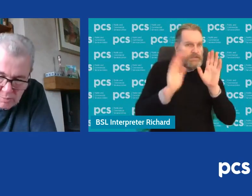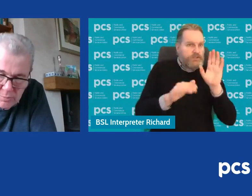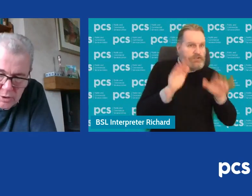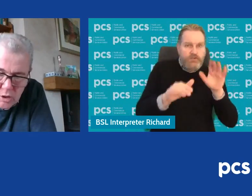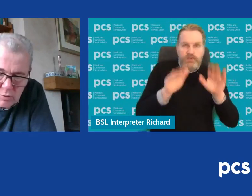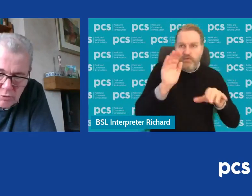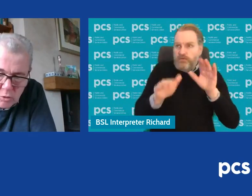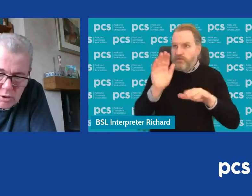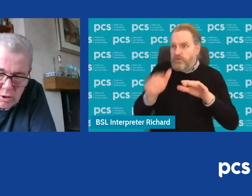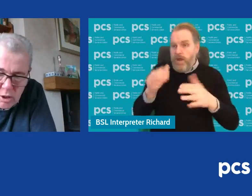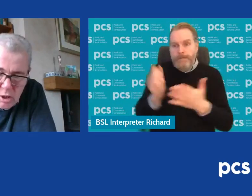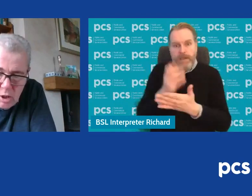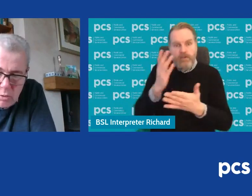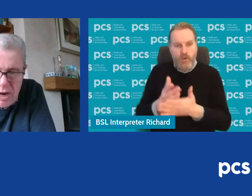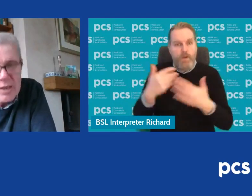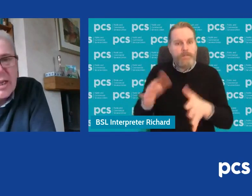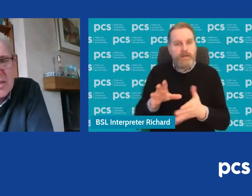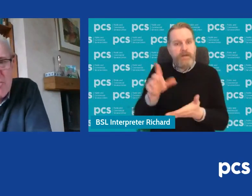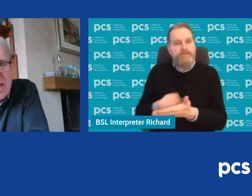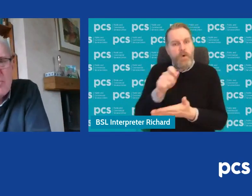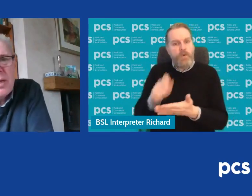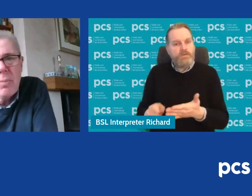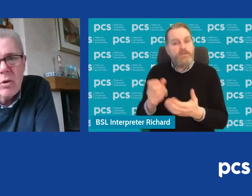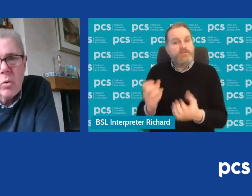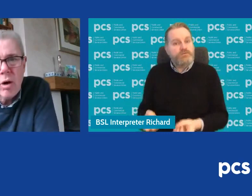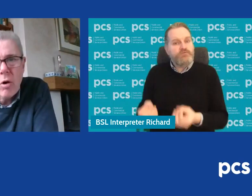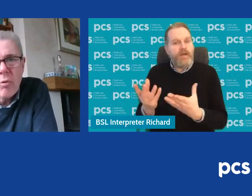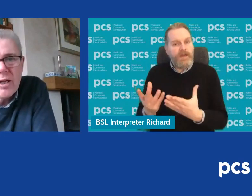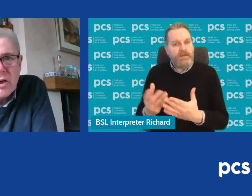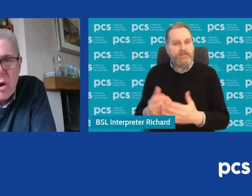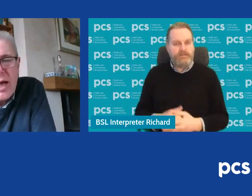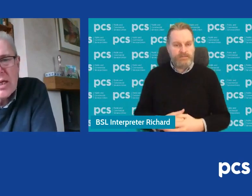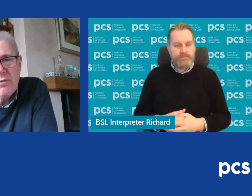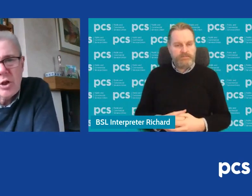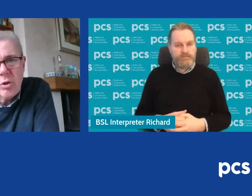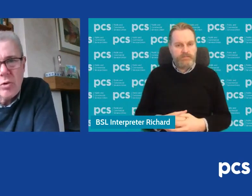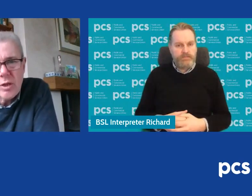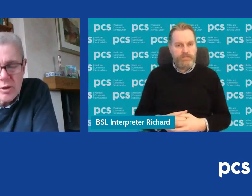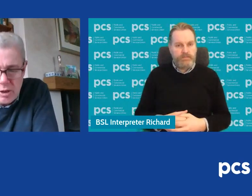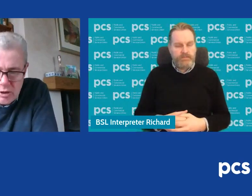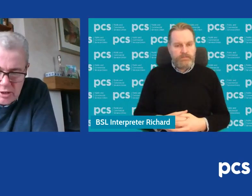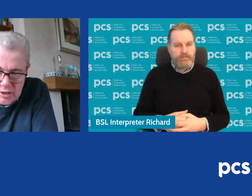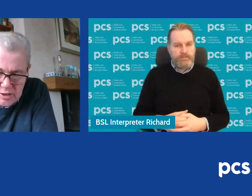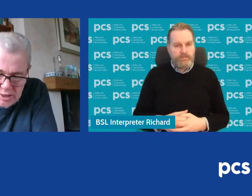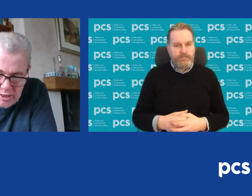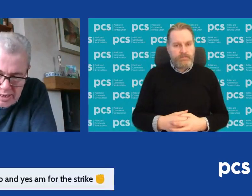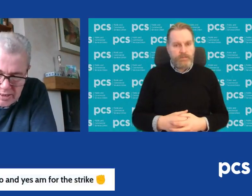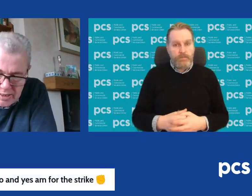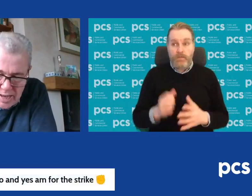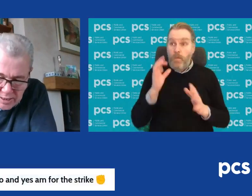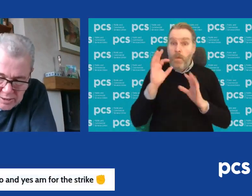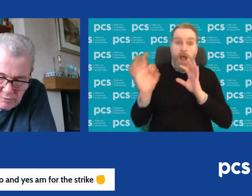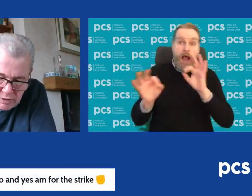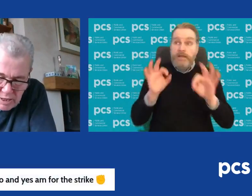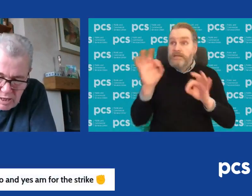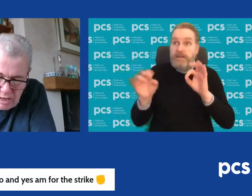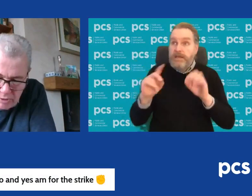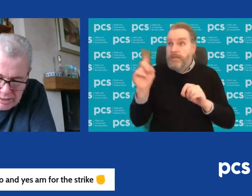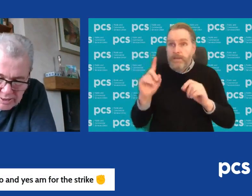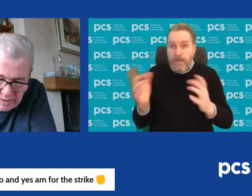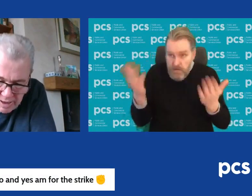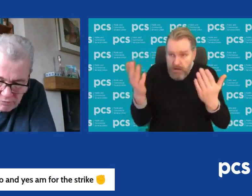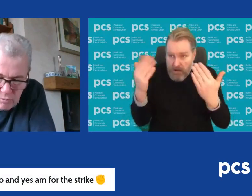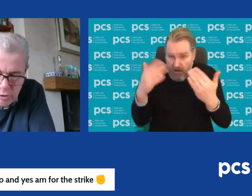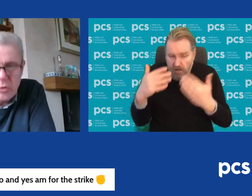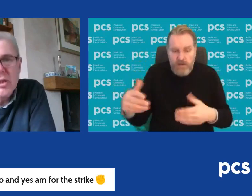urging them to vote. We're asking as many people who are already not active in the union to consider getting active. And